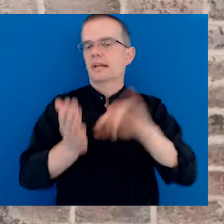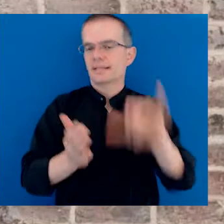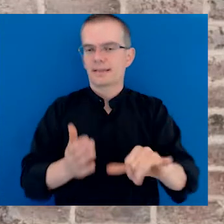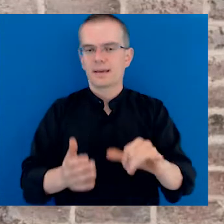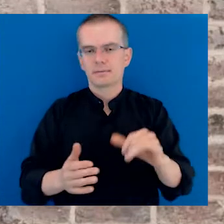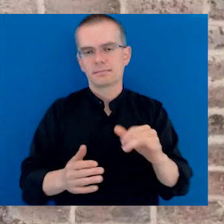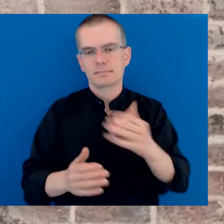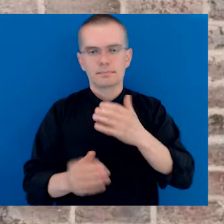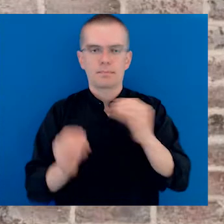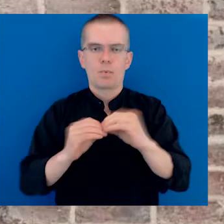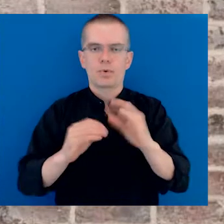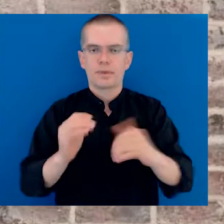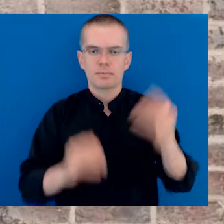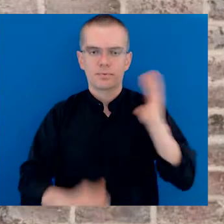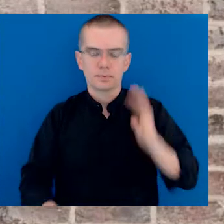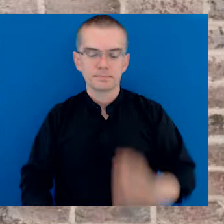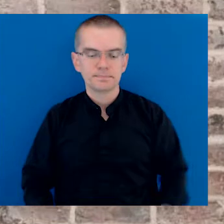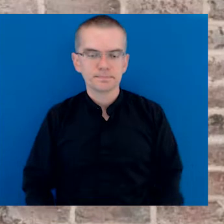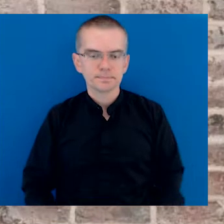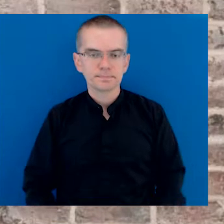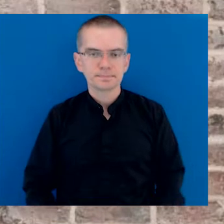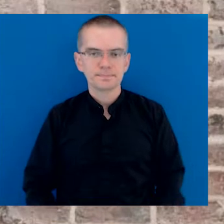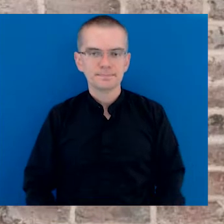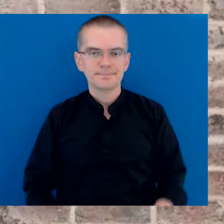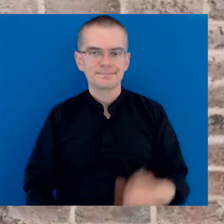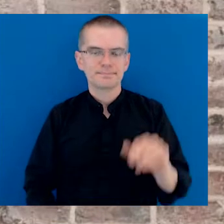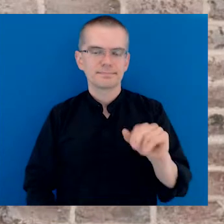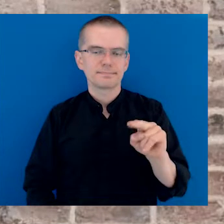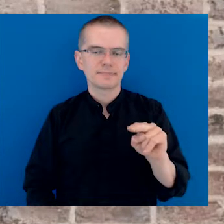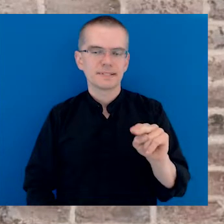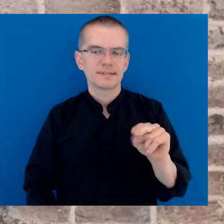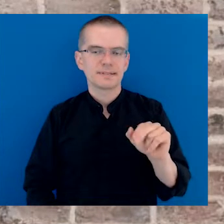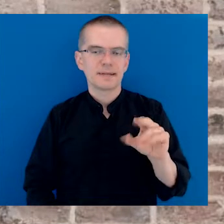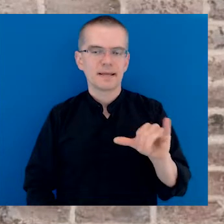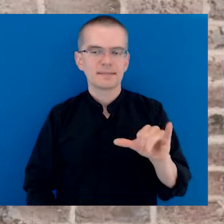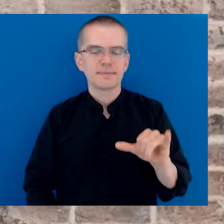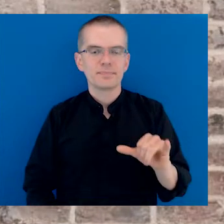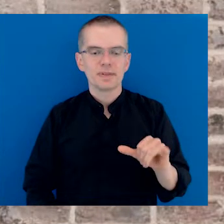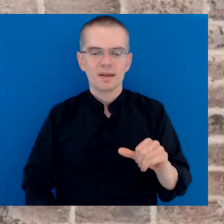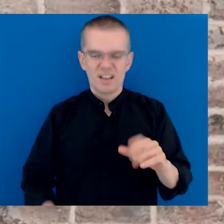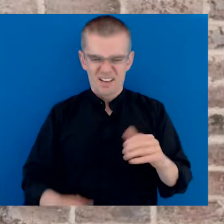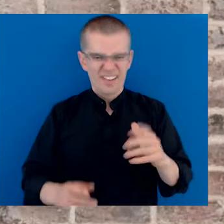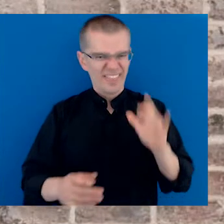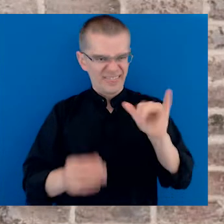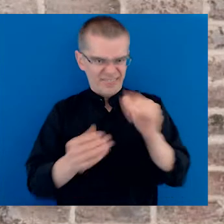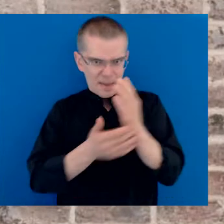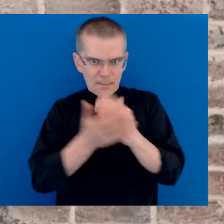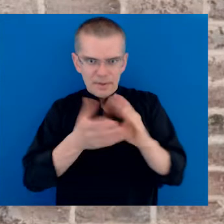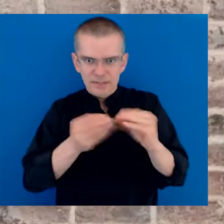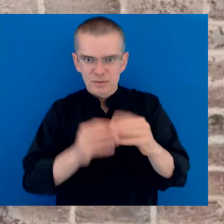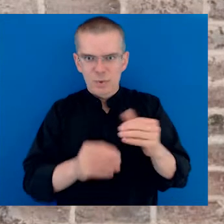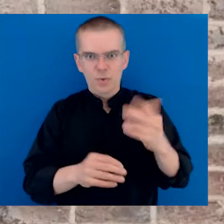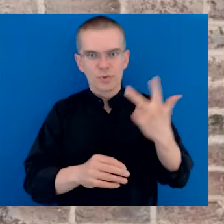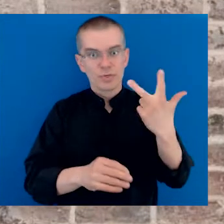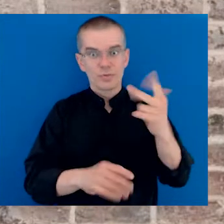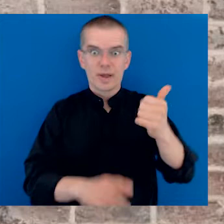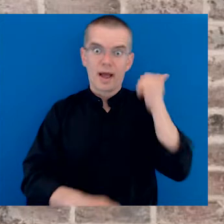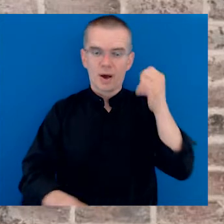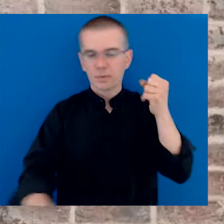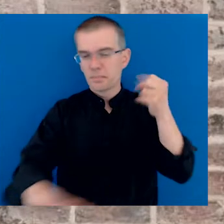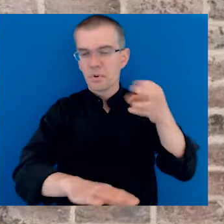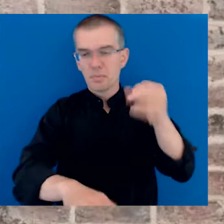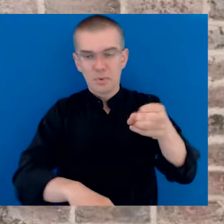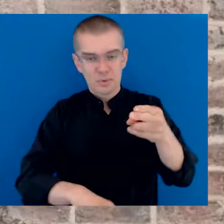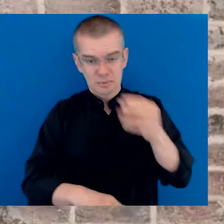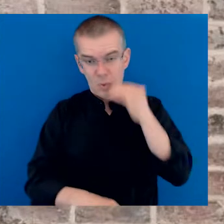so, because we talked about that, and that moment made that into the book, that he once threw 3 runners out at the plate in one